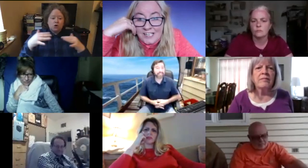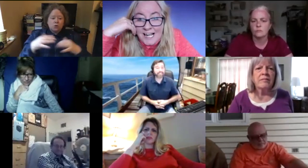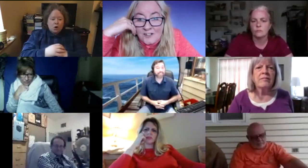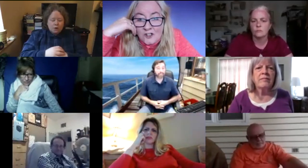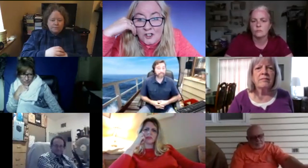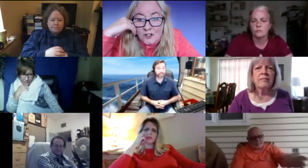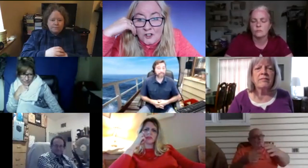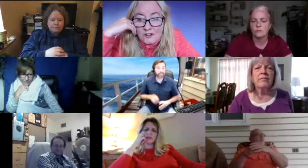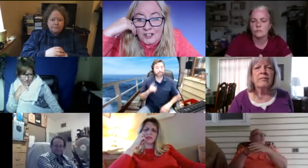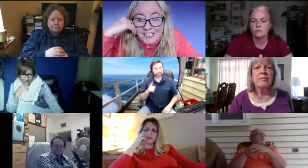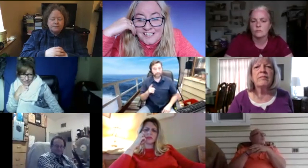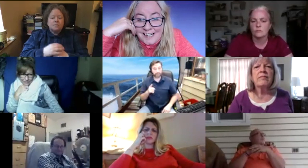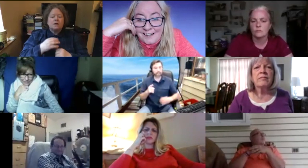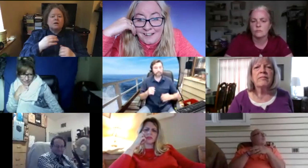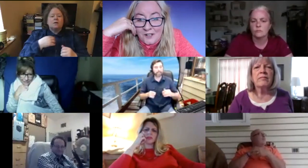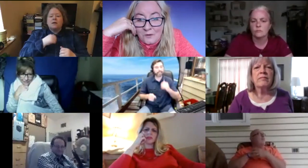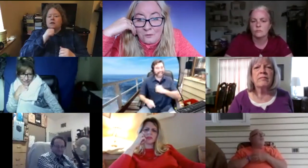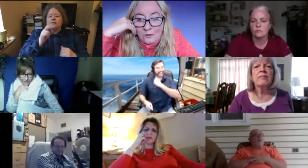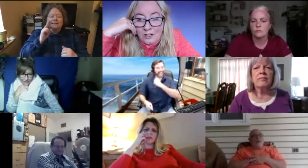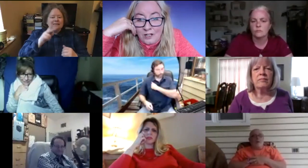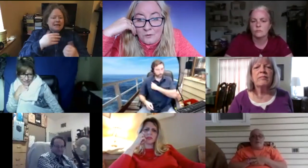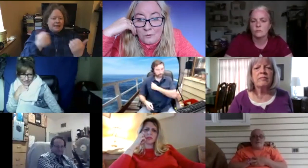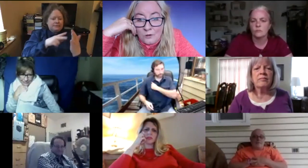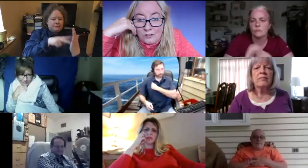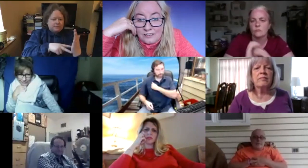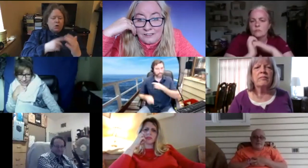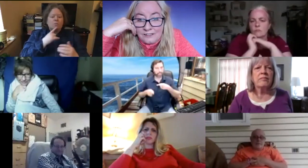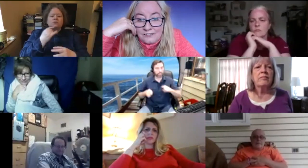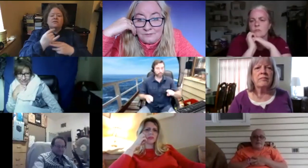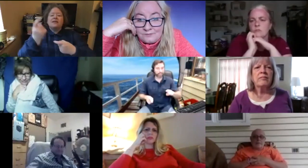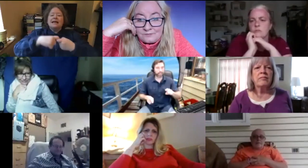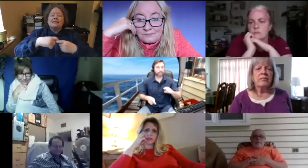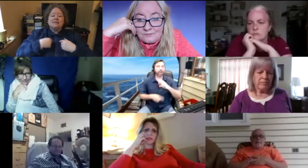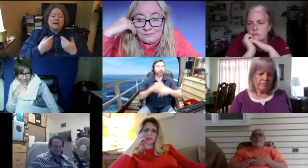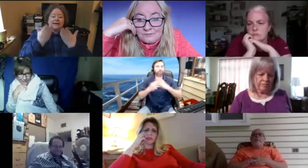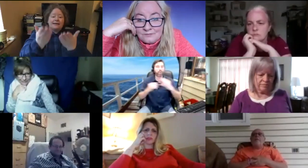Now, the attitude during the Second World War.